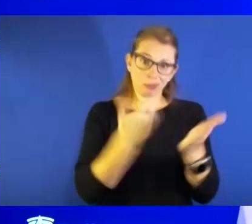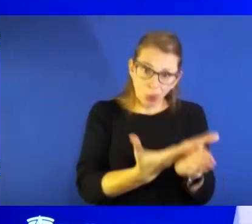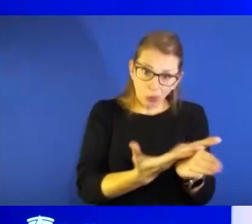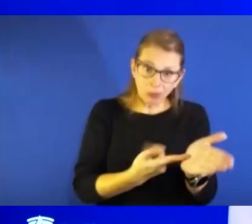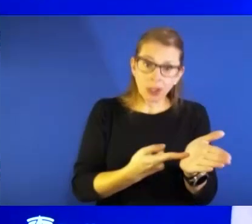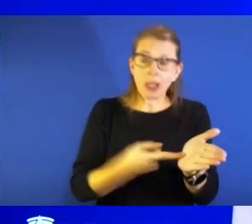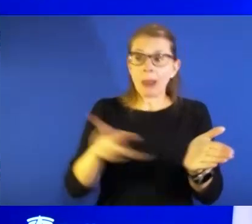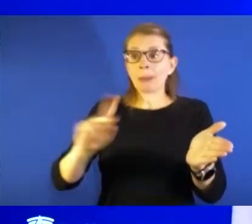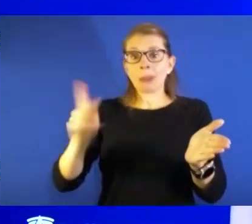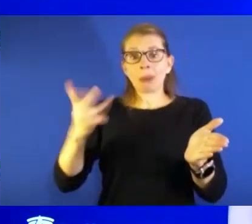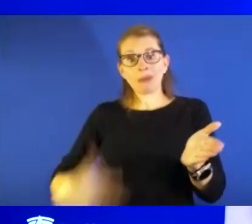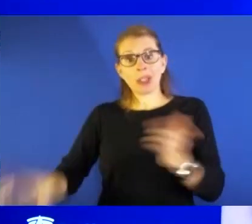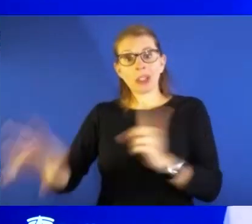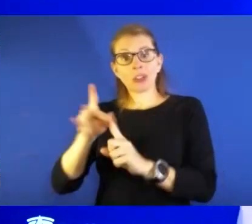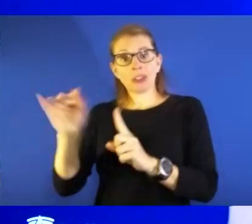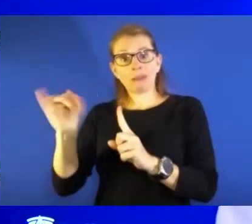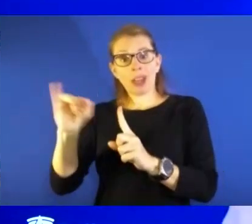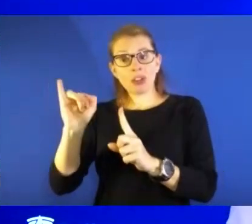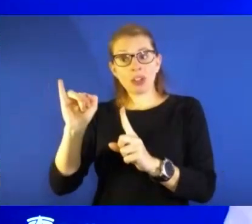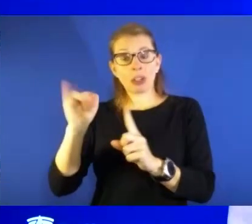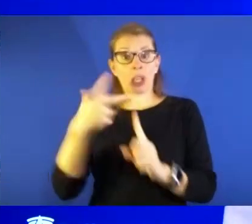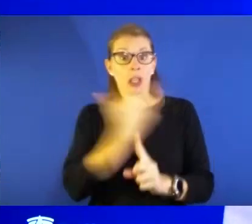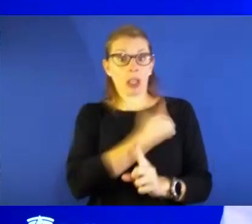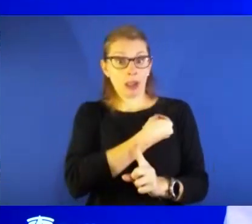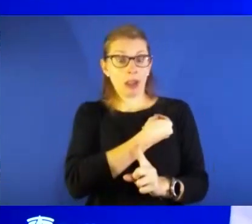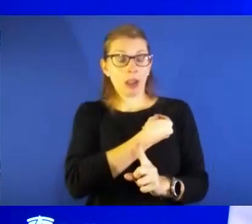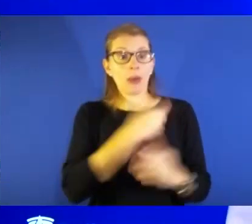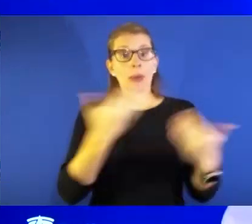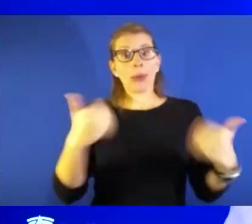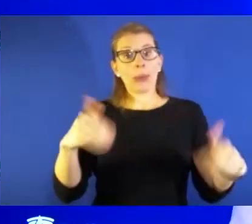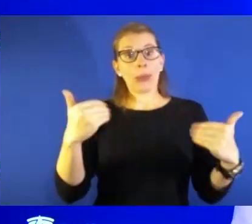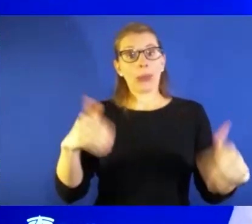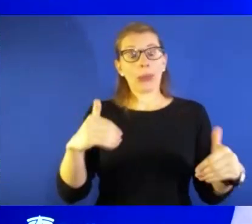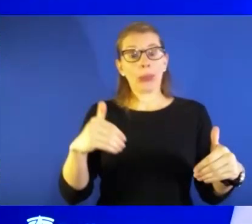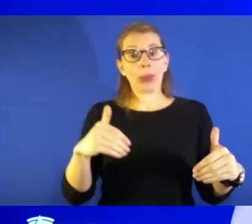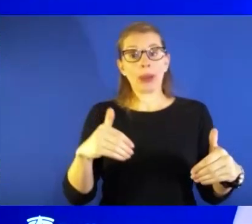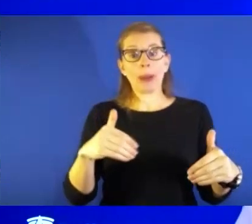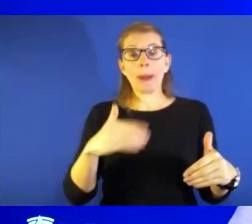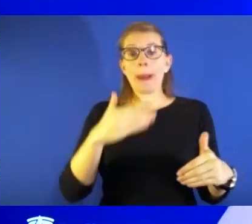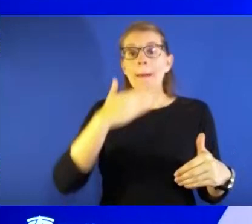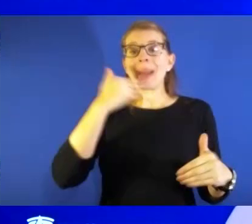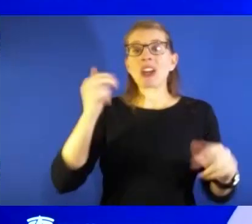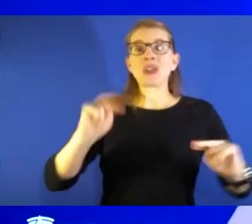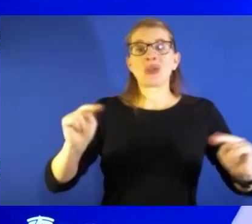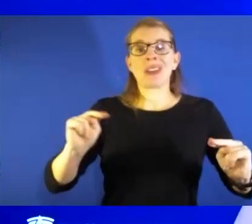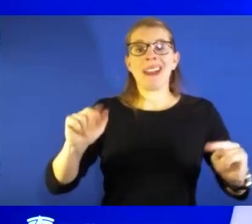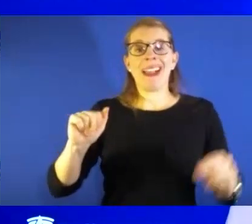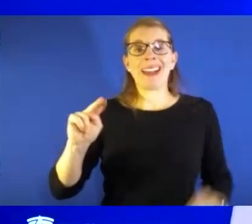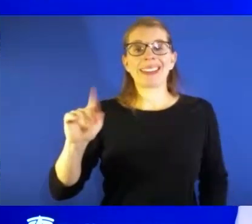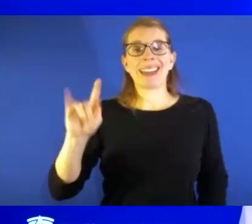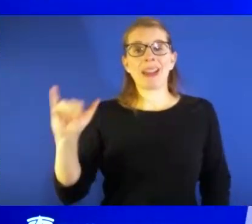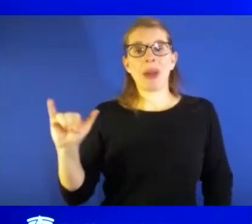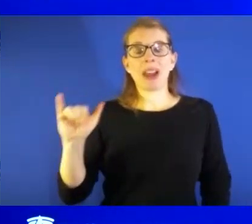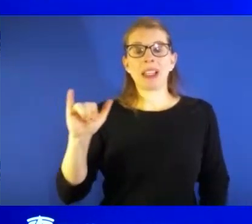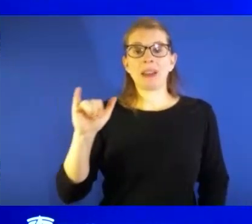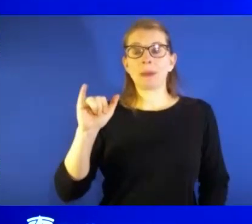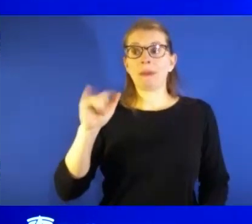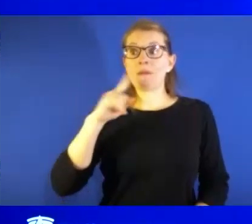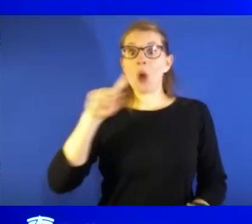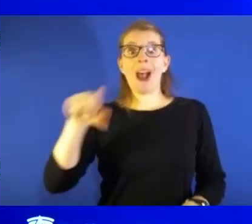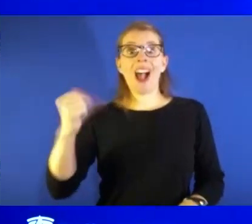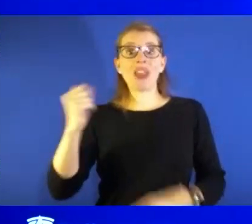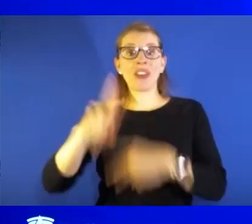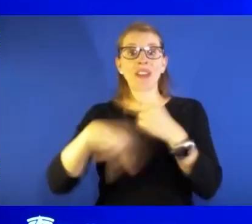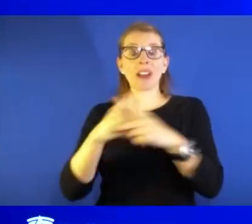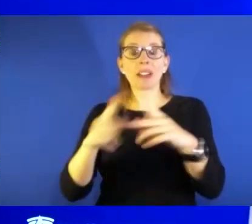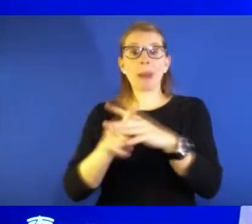the infection and got vaccinated have a wider breadth and better neutralizing antibodies to other variants as compared to those people that